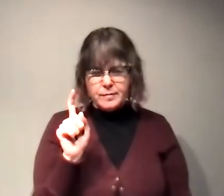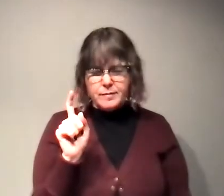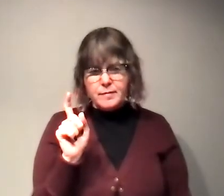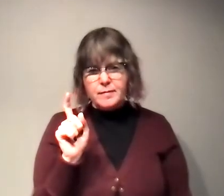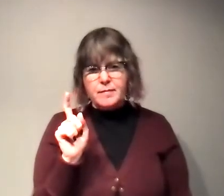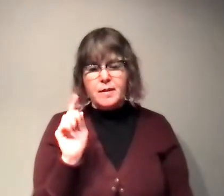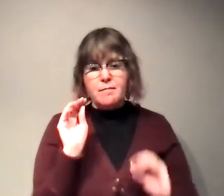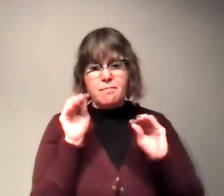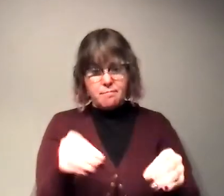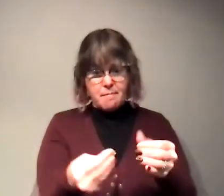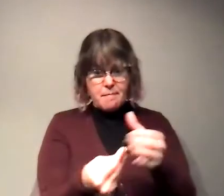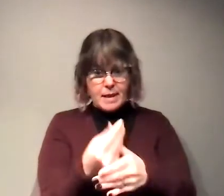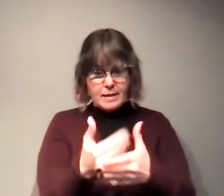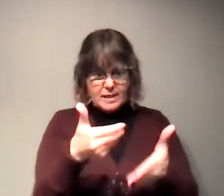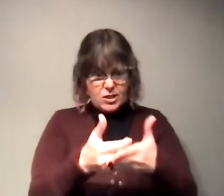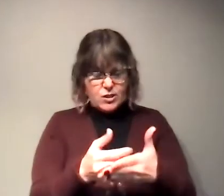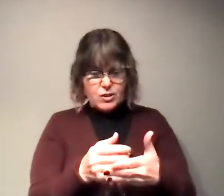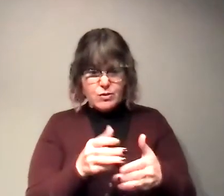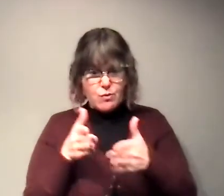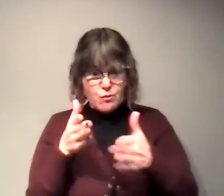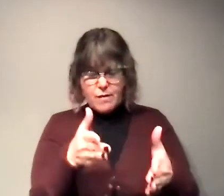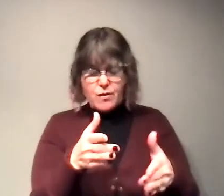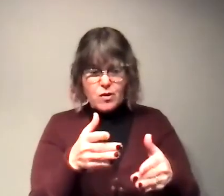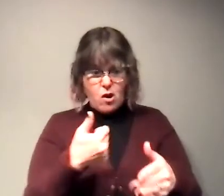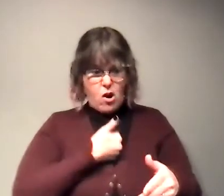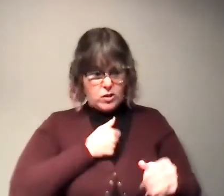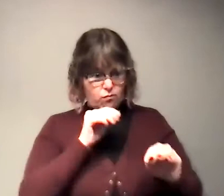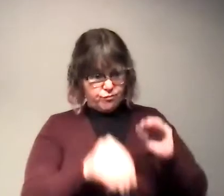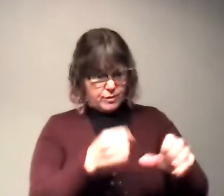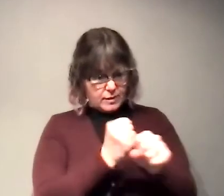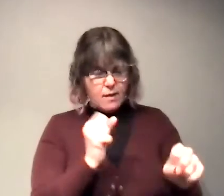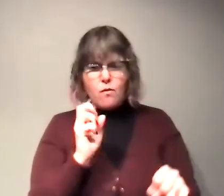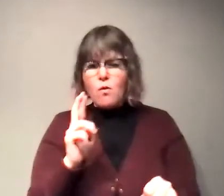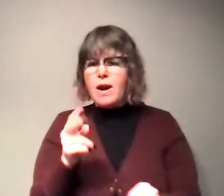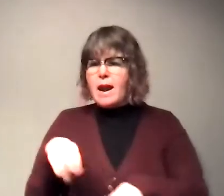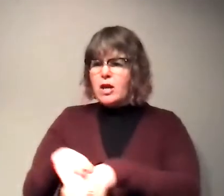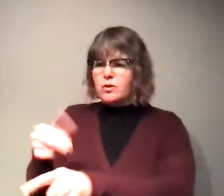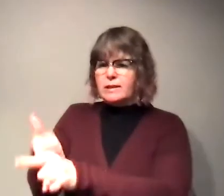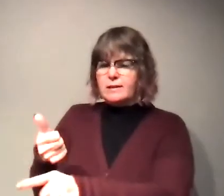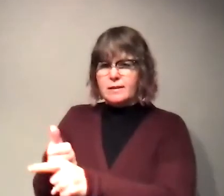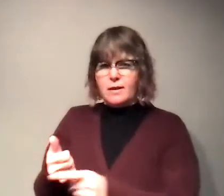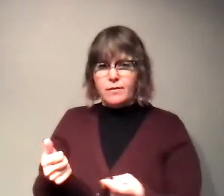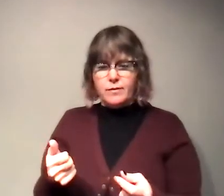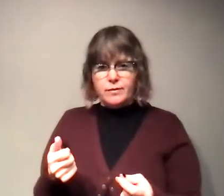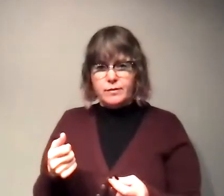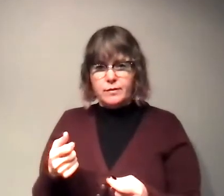plant plants near the river, or should we let nature do it on its own? Are there some plants that are always safe to plant?